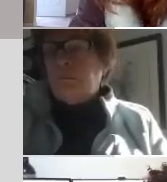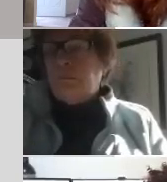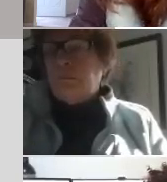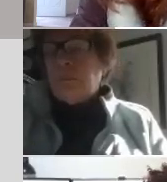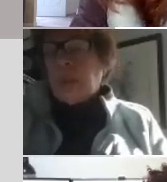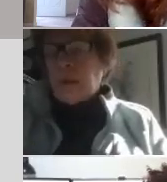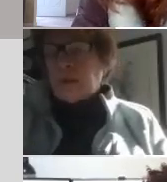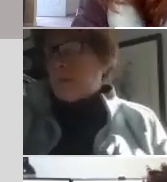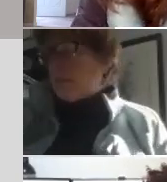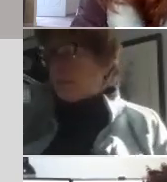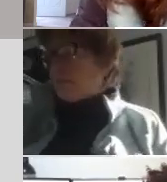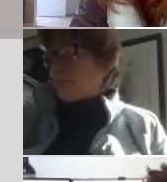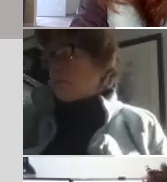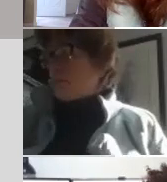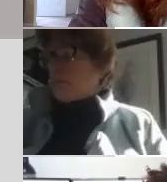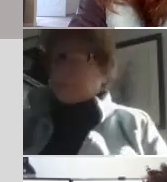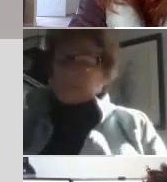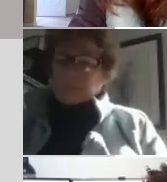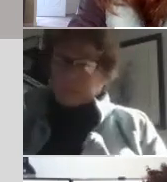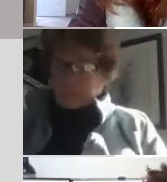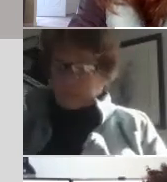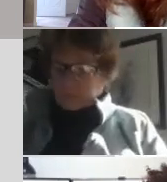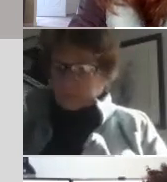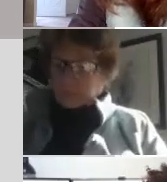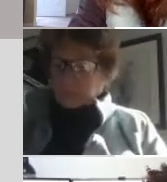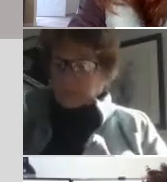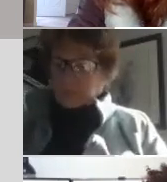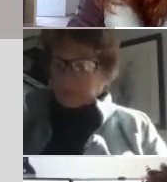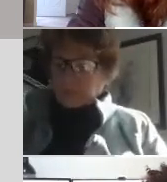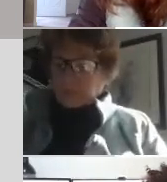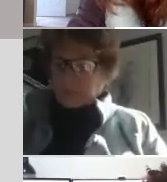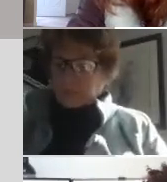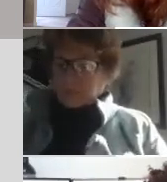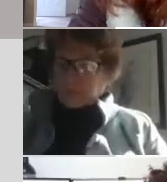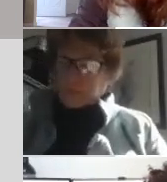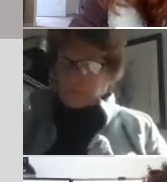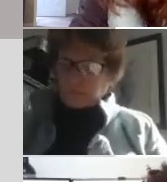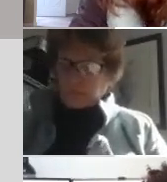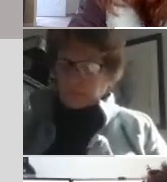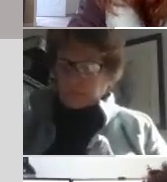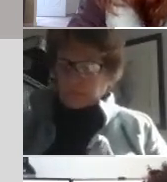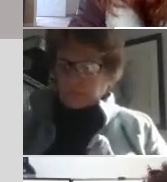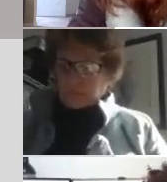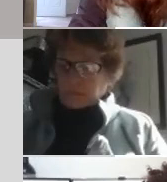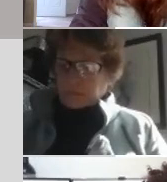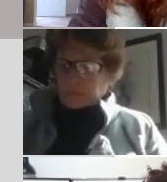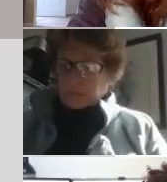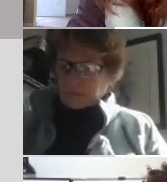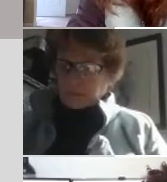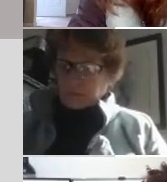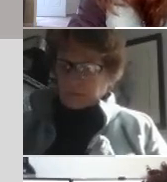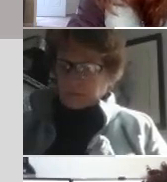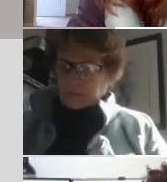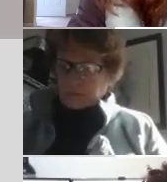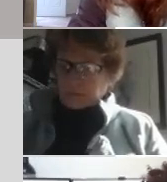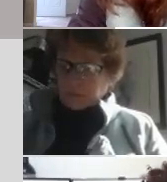that's familiar to them, talking about the salient features of that supermarket and tying that